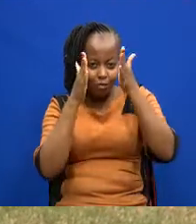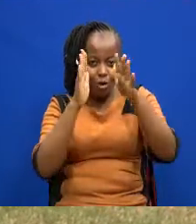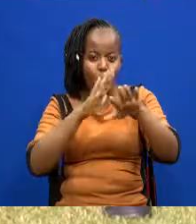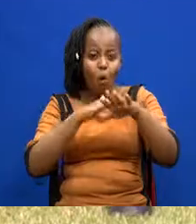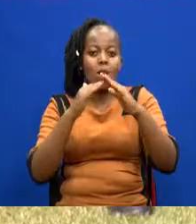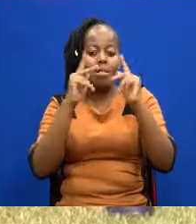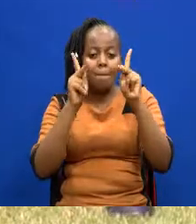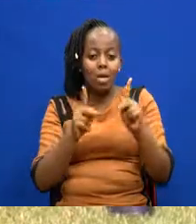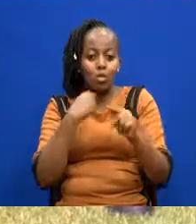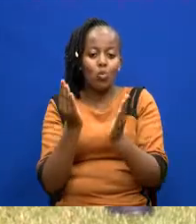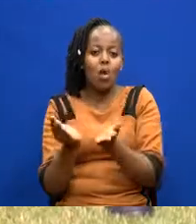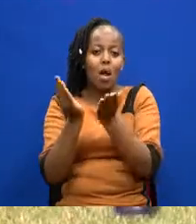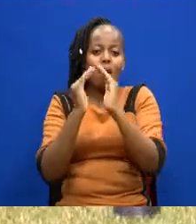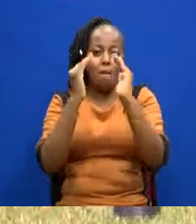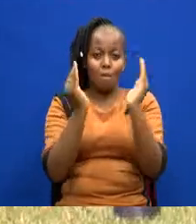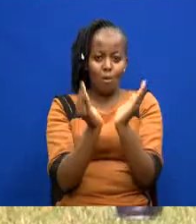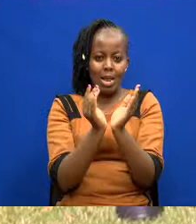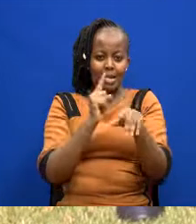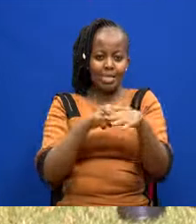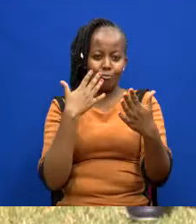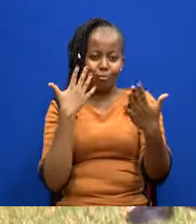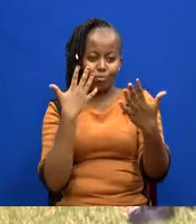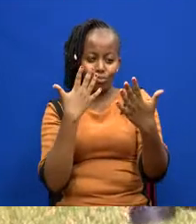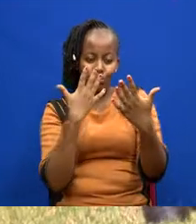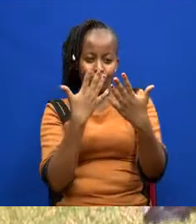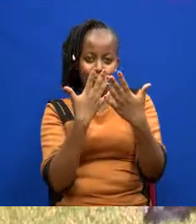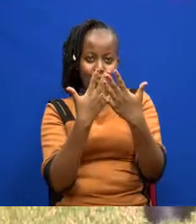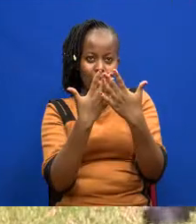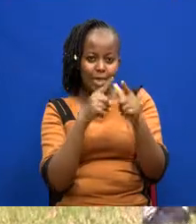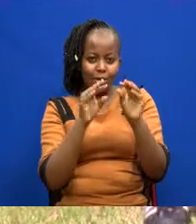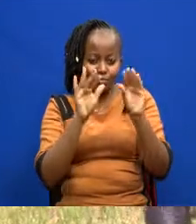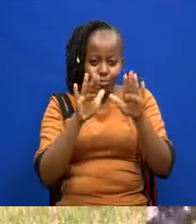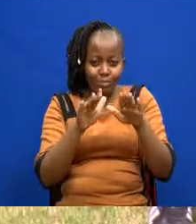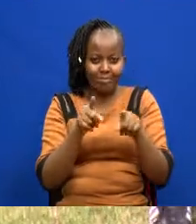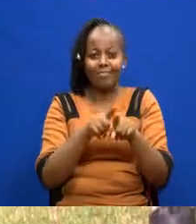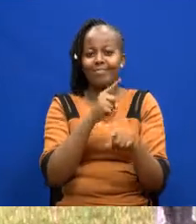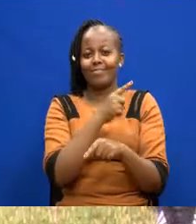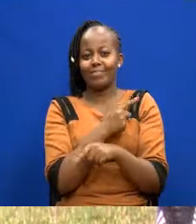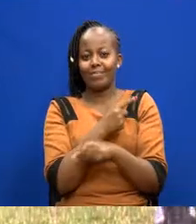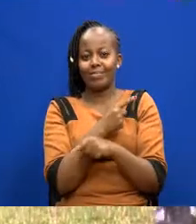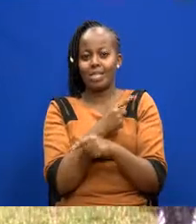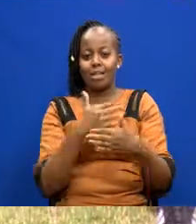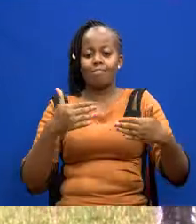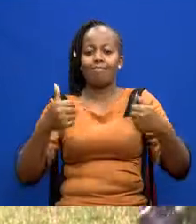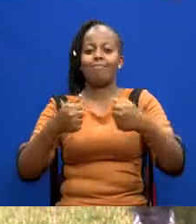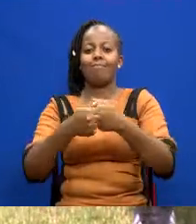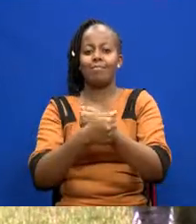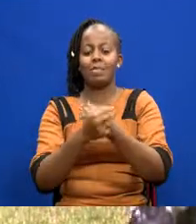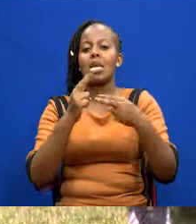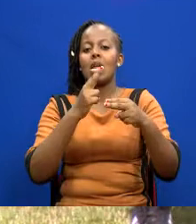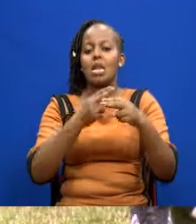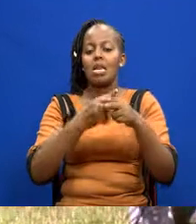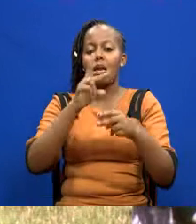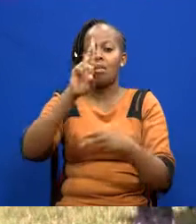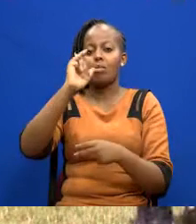focusing on the ball carrier. When they're arriving, you go low, wrap your hands, we call